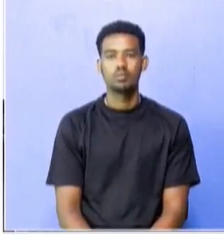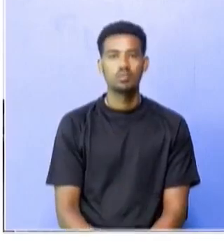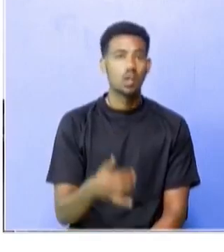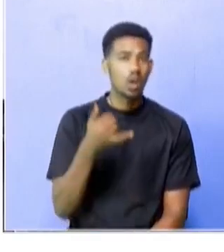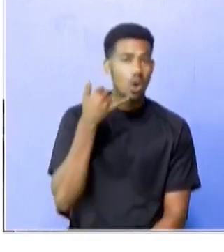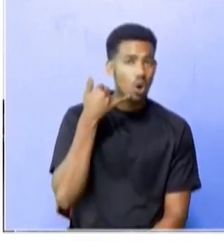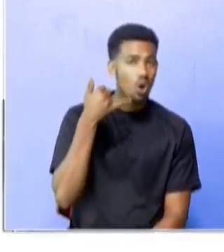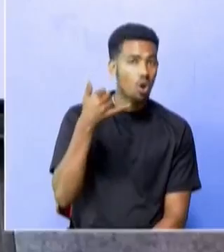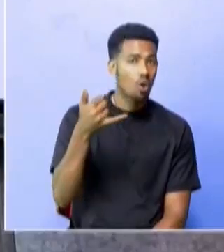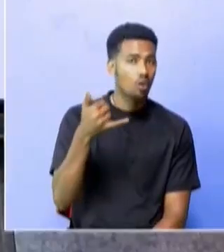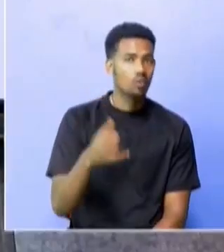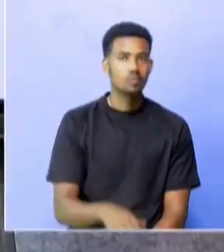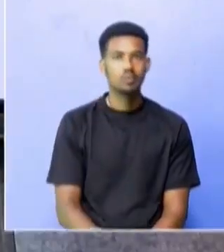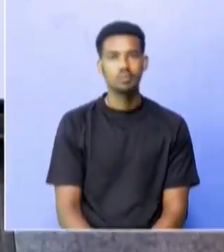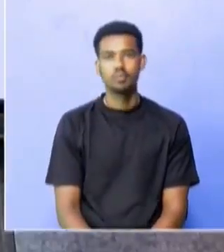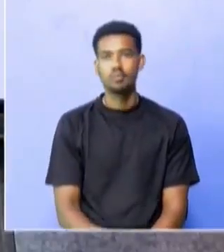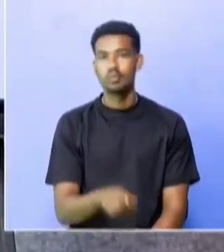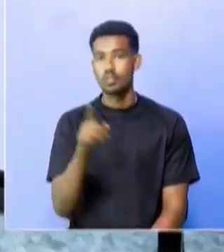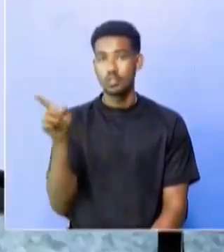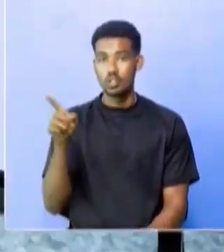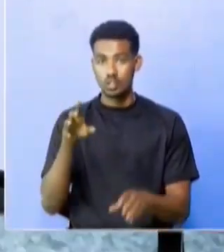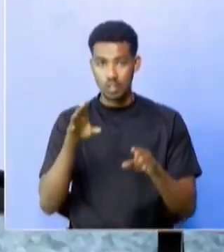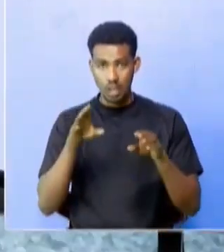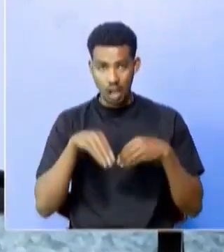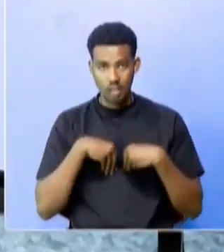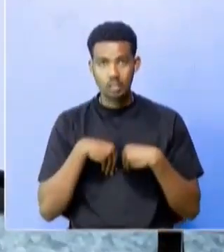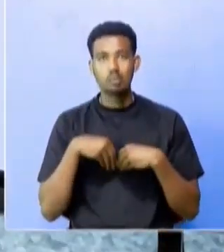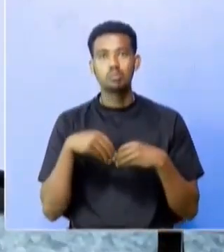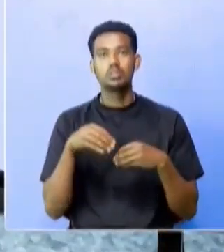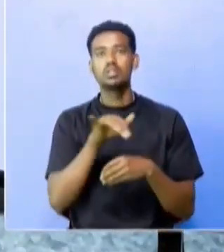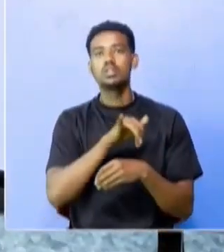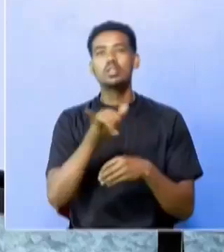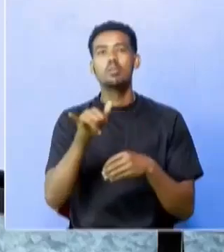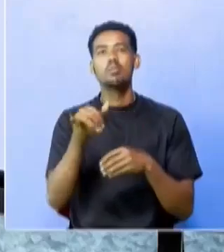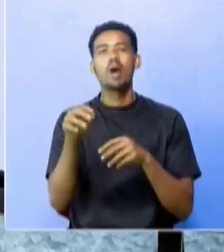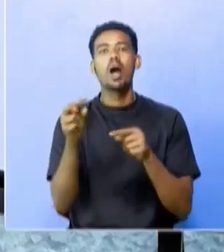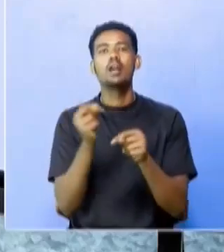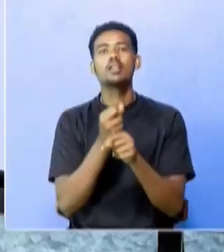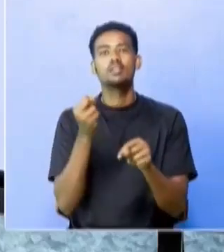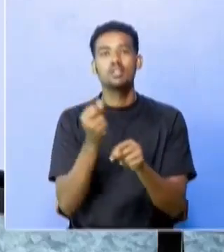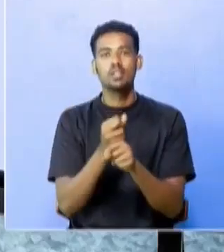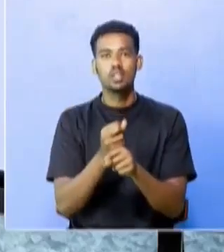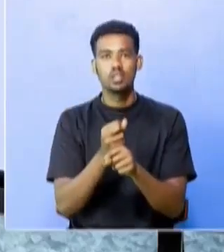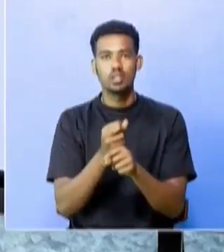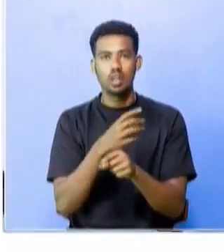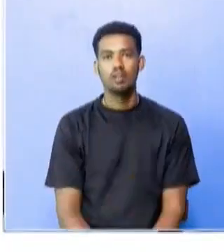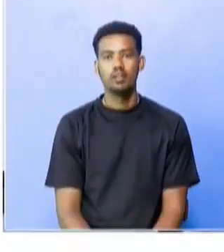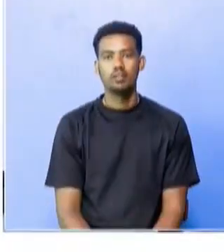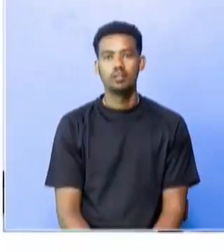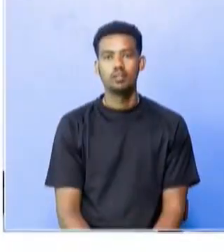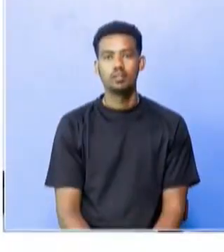Students, you can take as activity these words and change with present continuous verb.